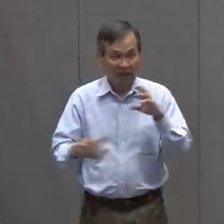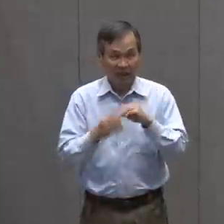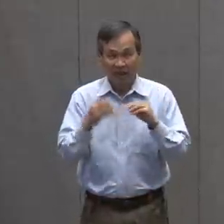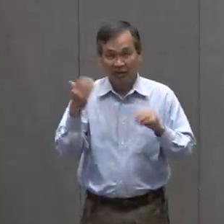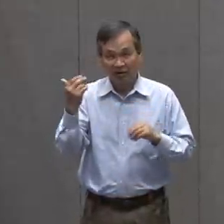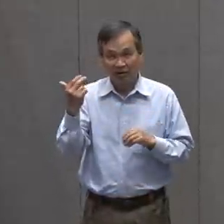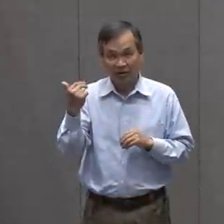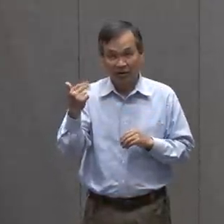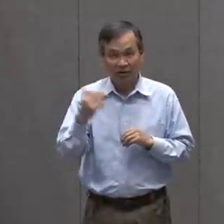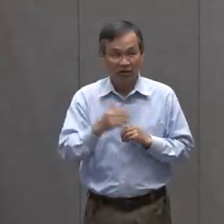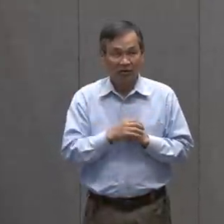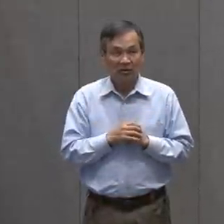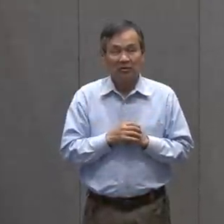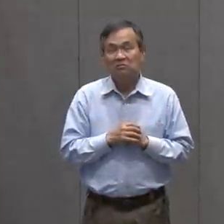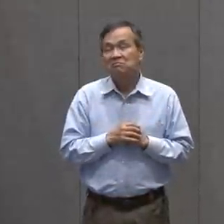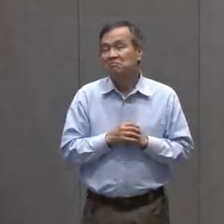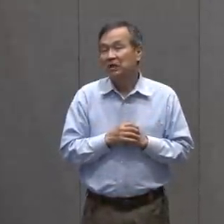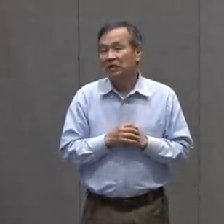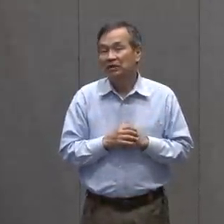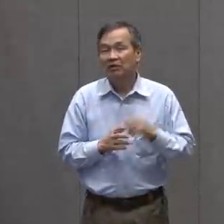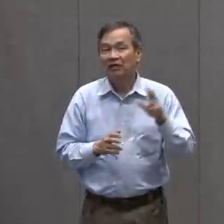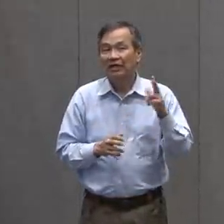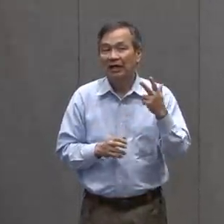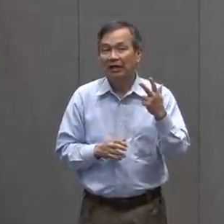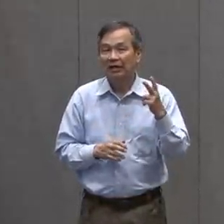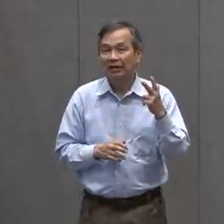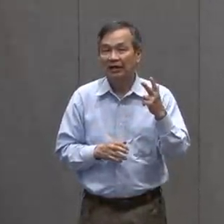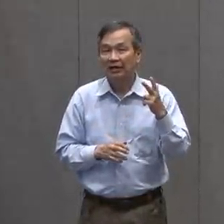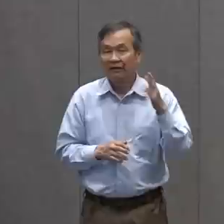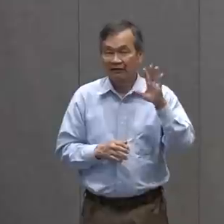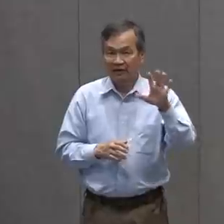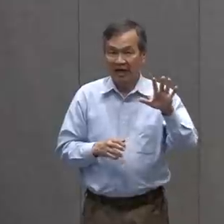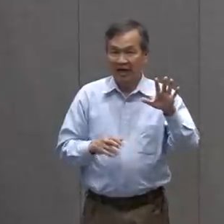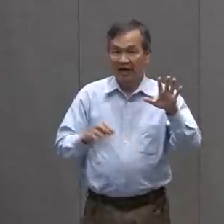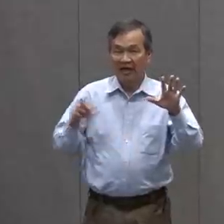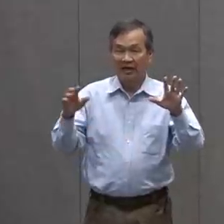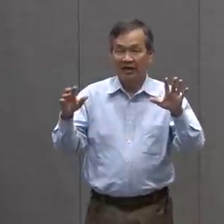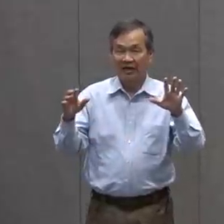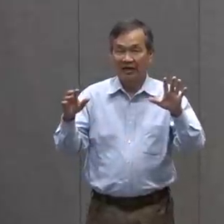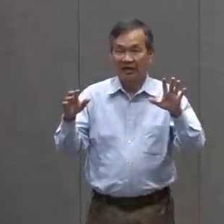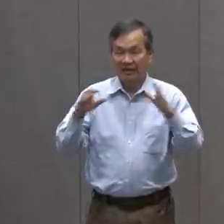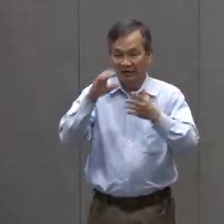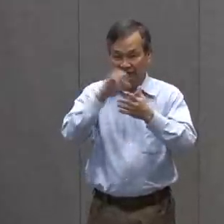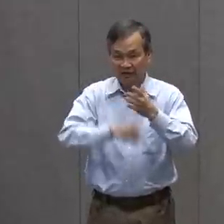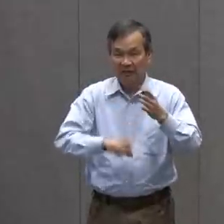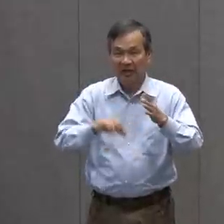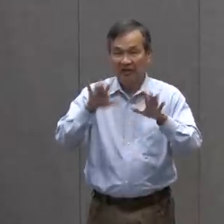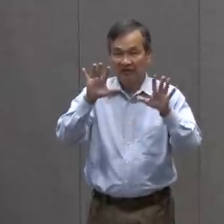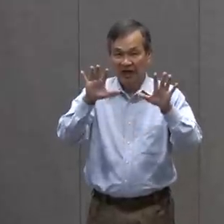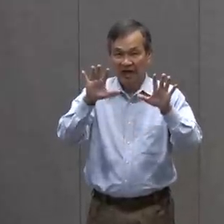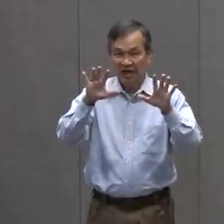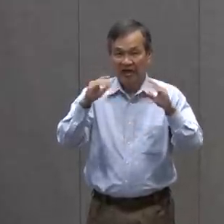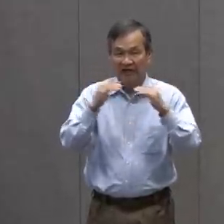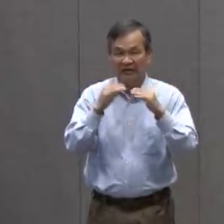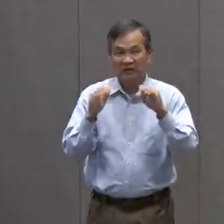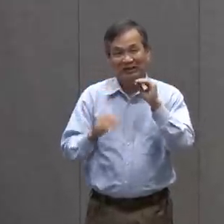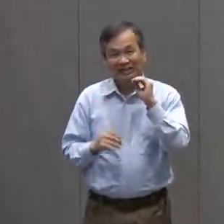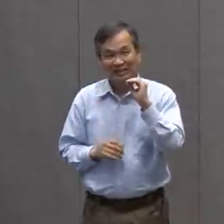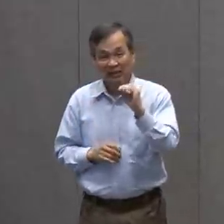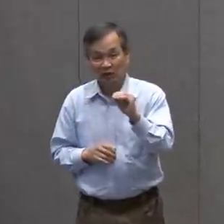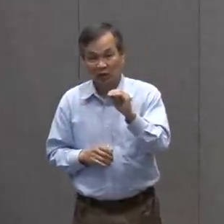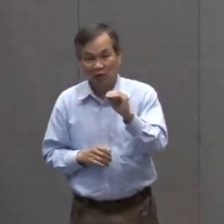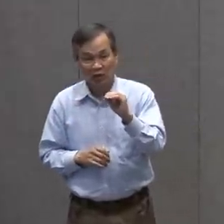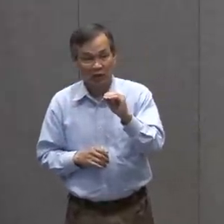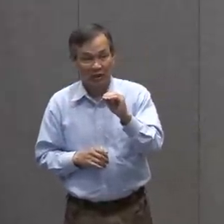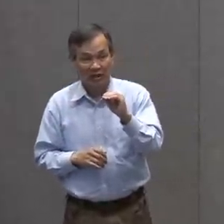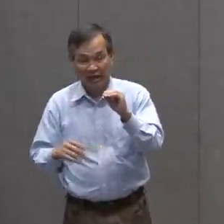1 to 12. So if I take 5 and 5 and subtract them, I'll get 0. And if